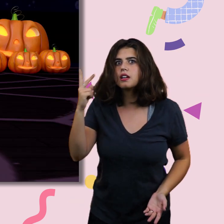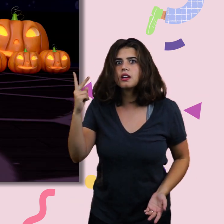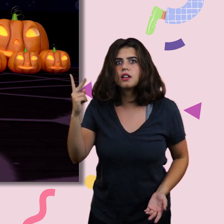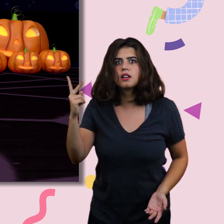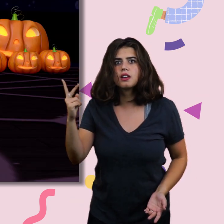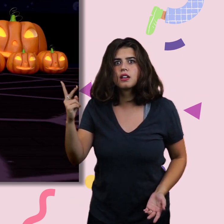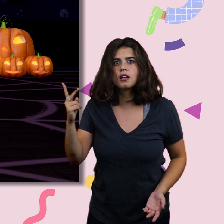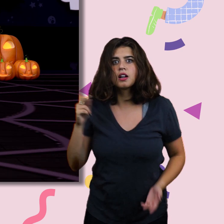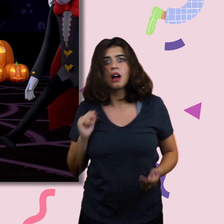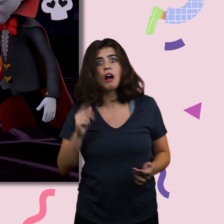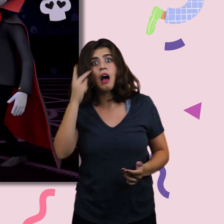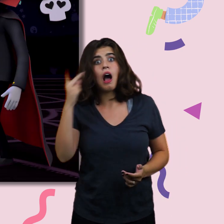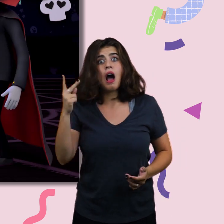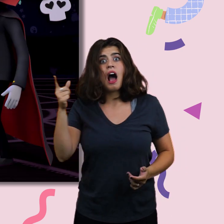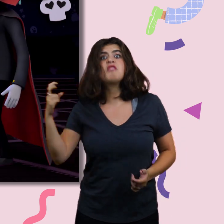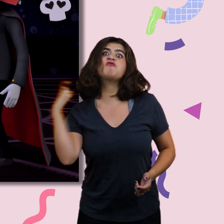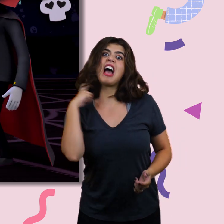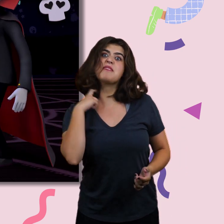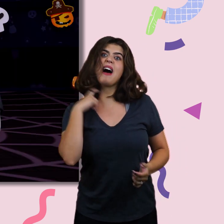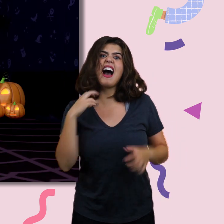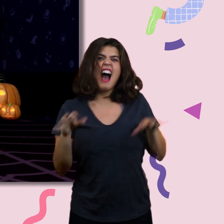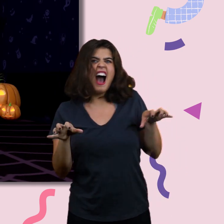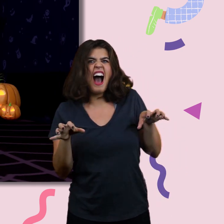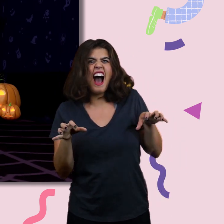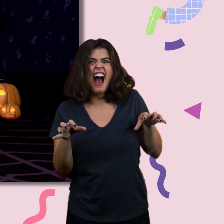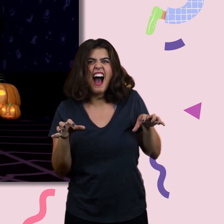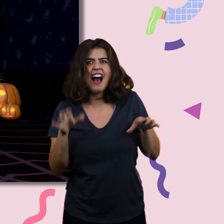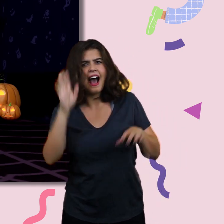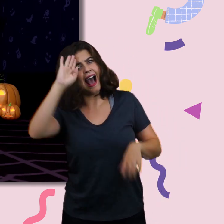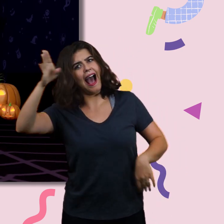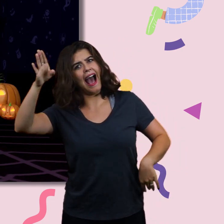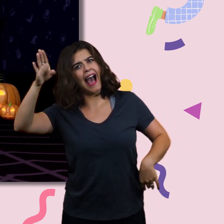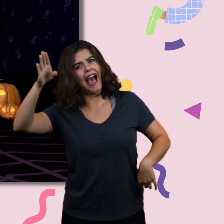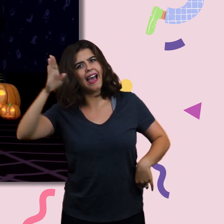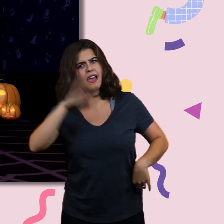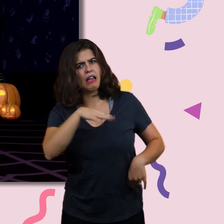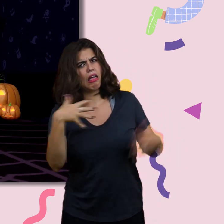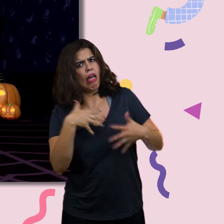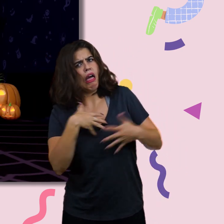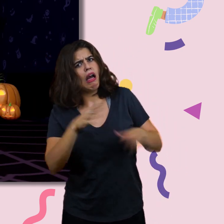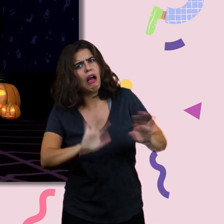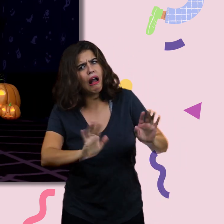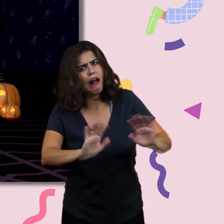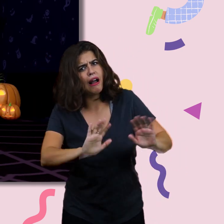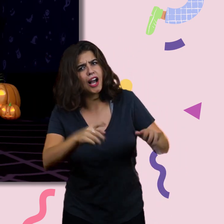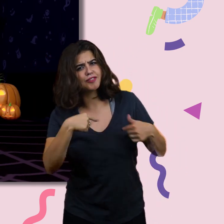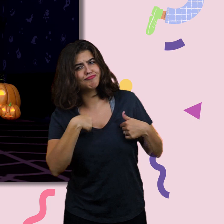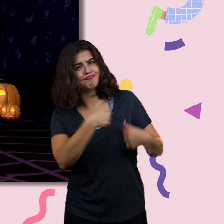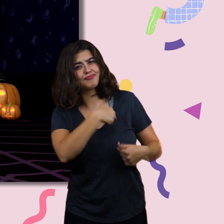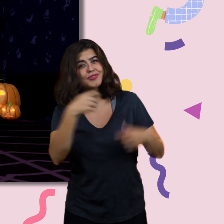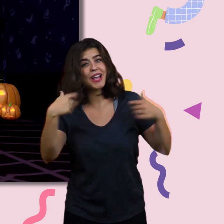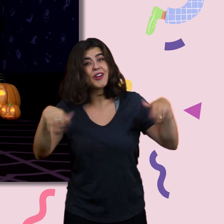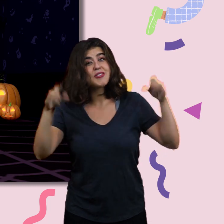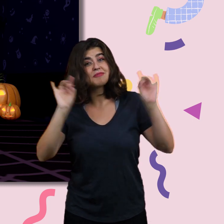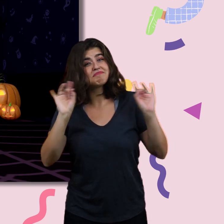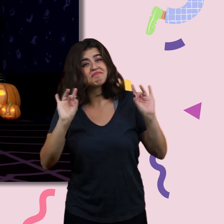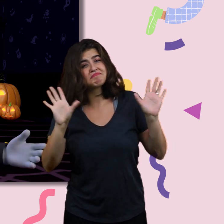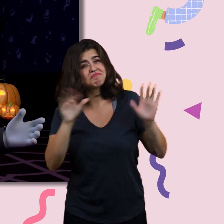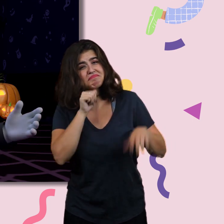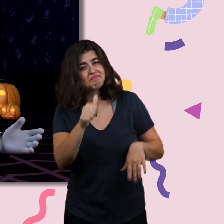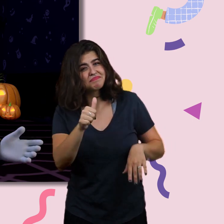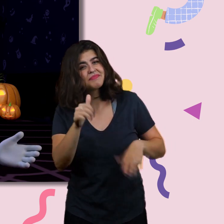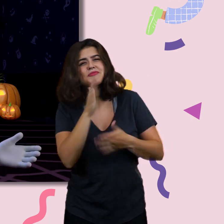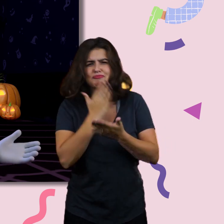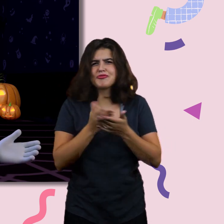see? A vampire! Hey, why are you so scared? We'll not do anything. We are good people.